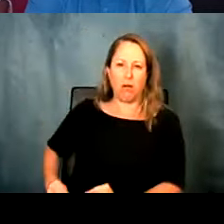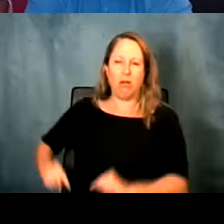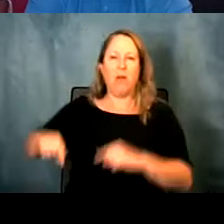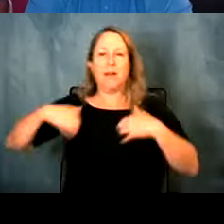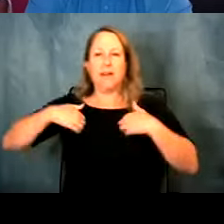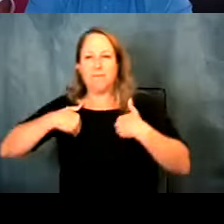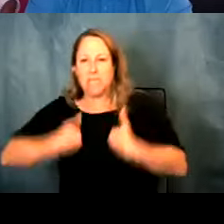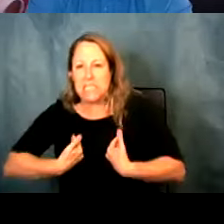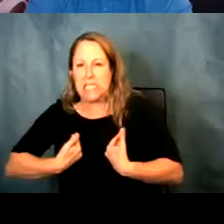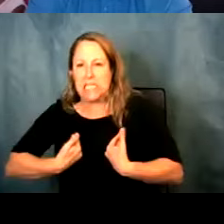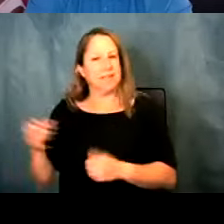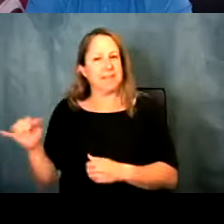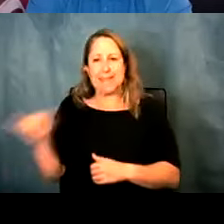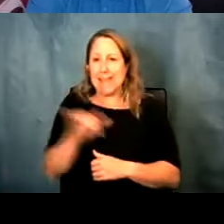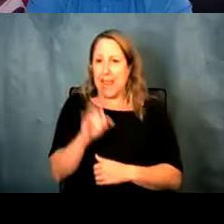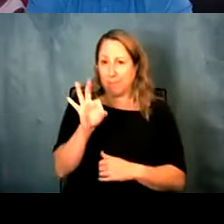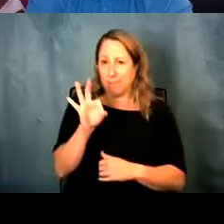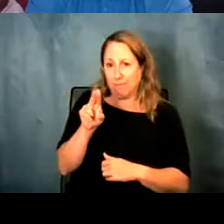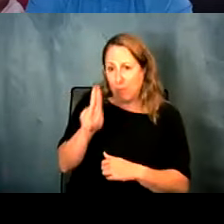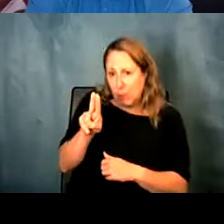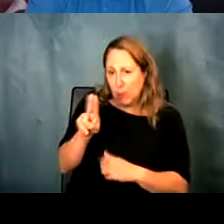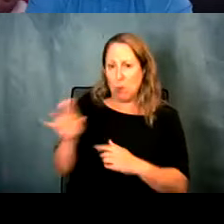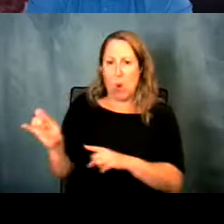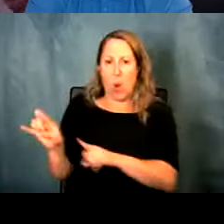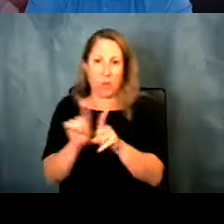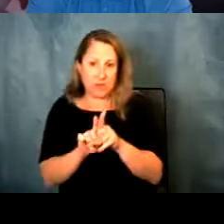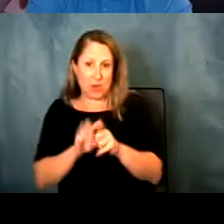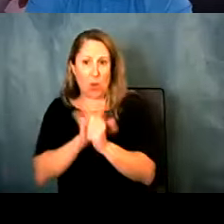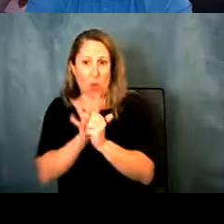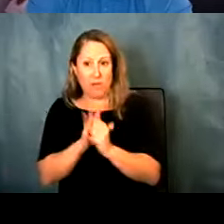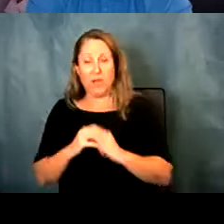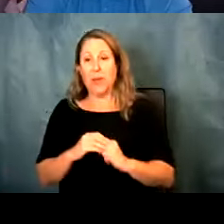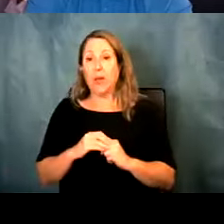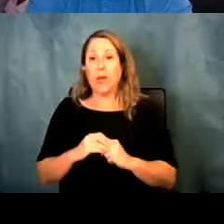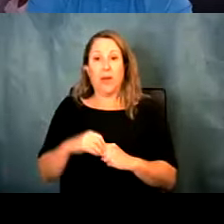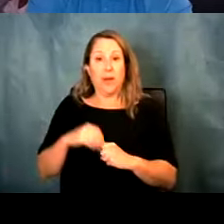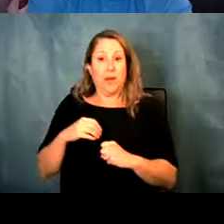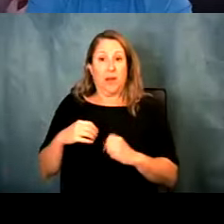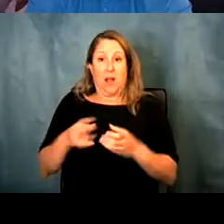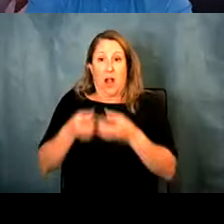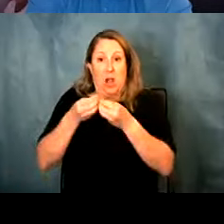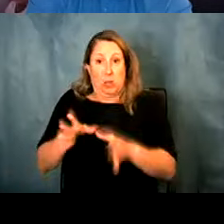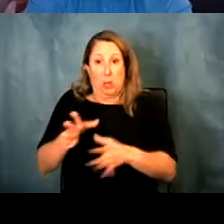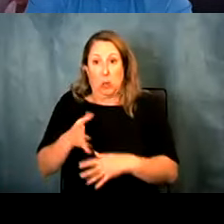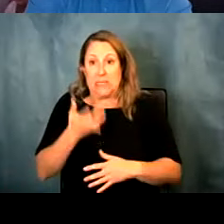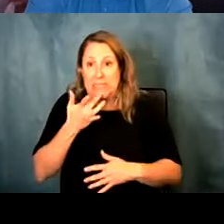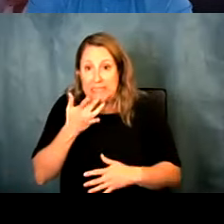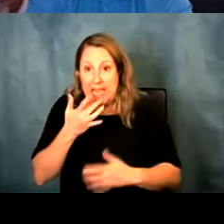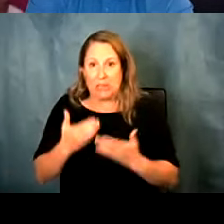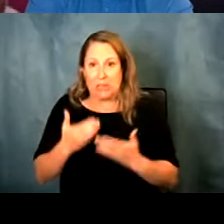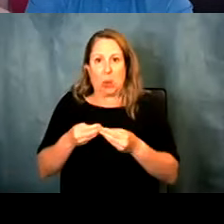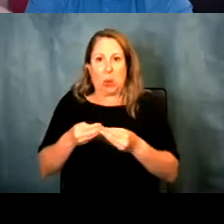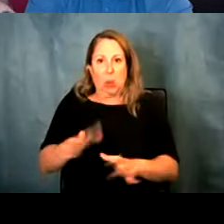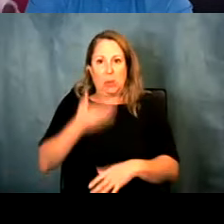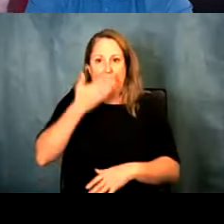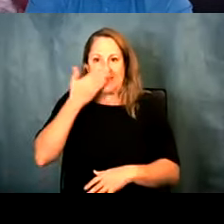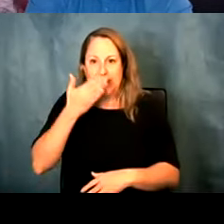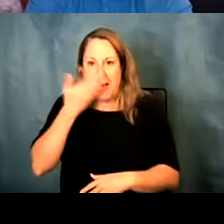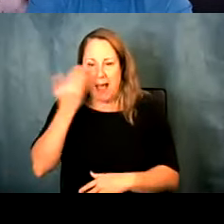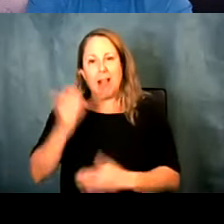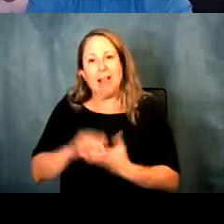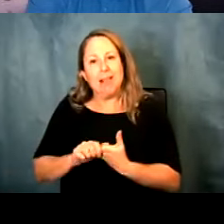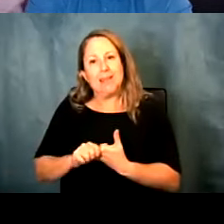with COVID. New loss of taste or smell is somewhat unique, not impossible to have with other upper respiratory symptoms,